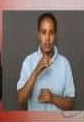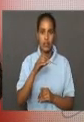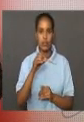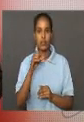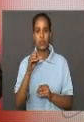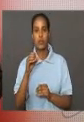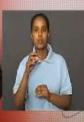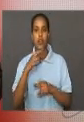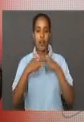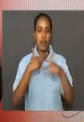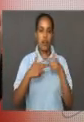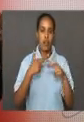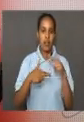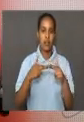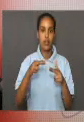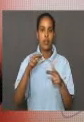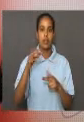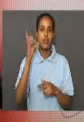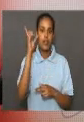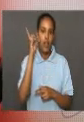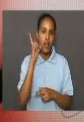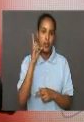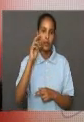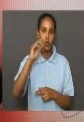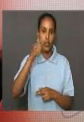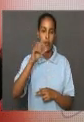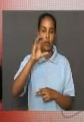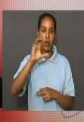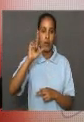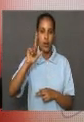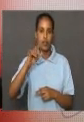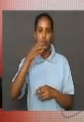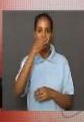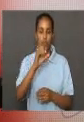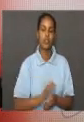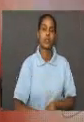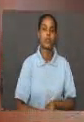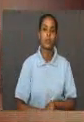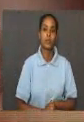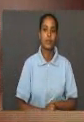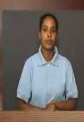to the reaction in a dilute sodium chloride solution.